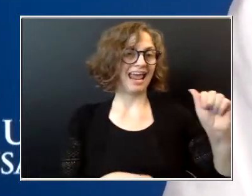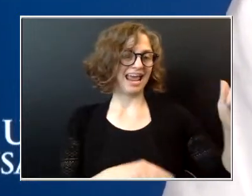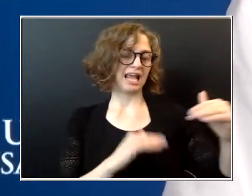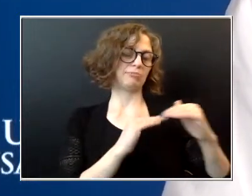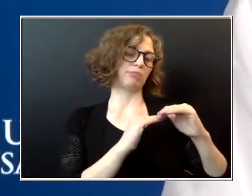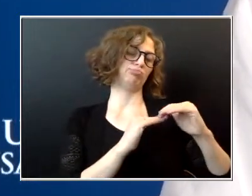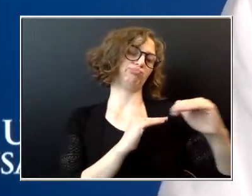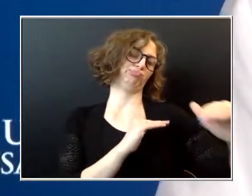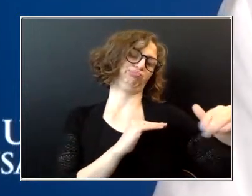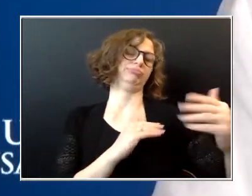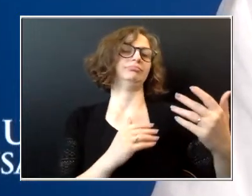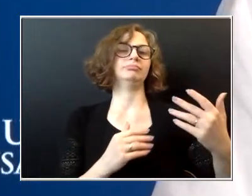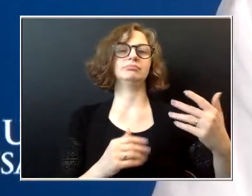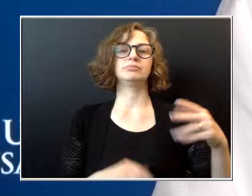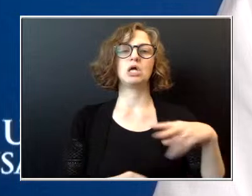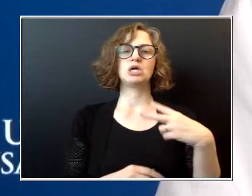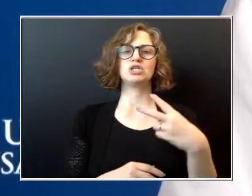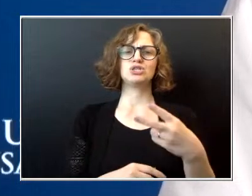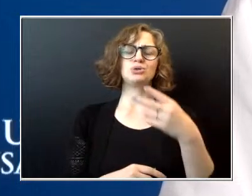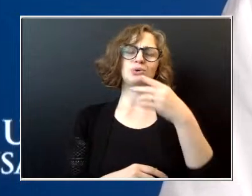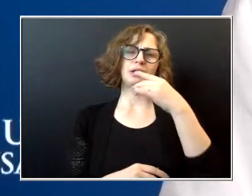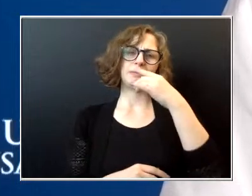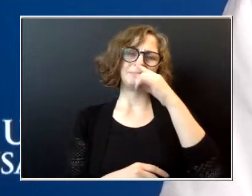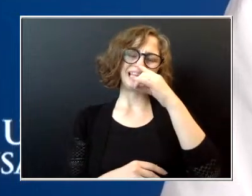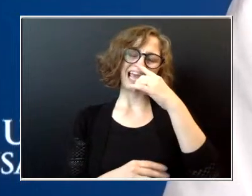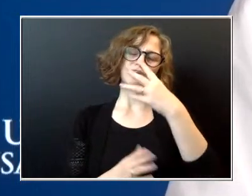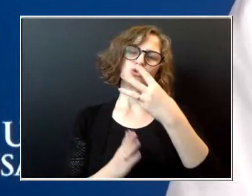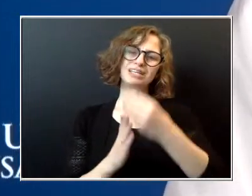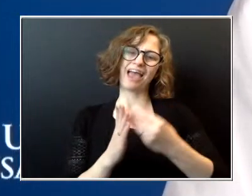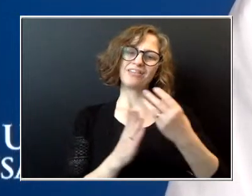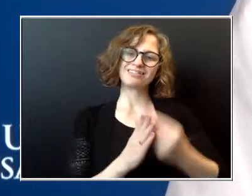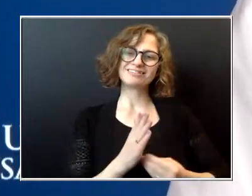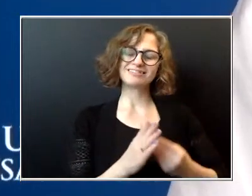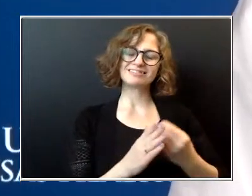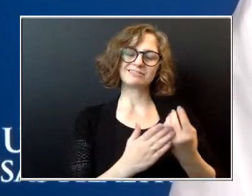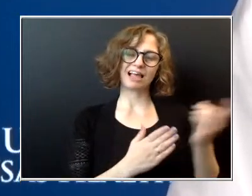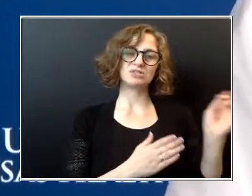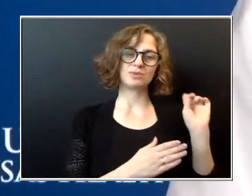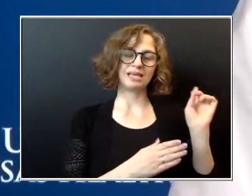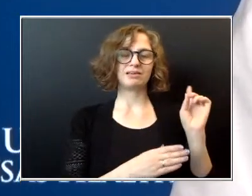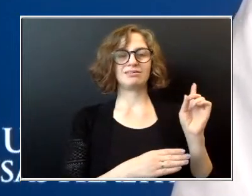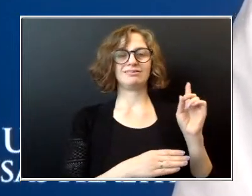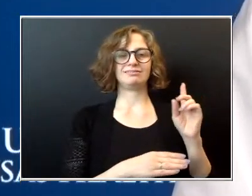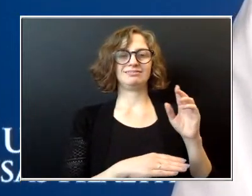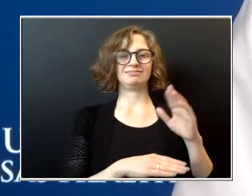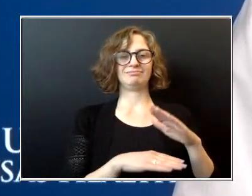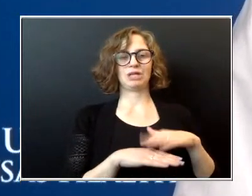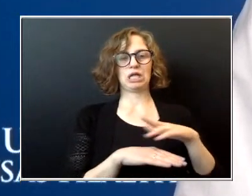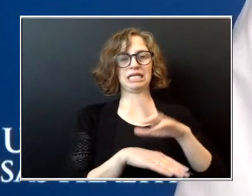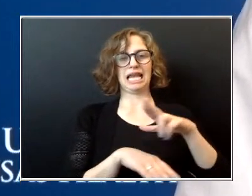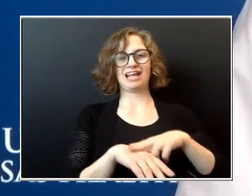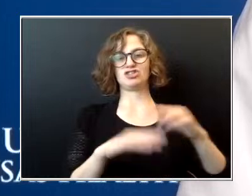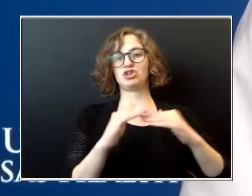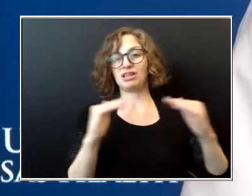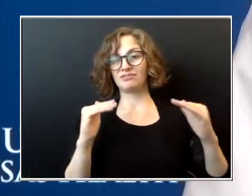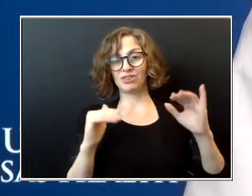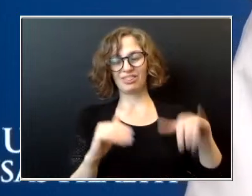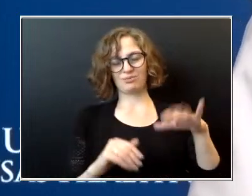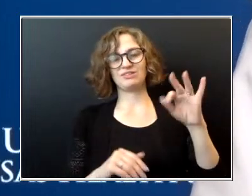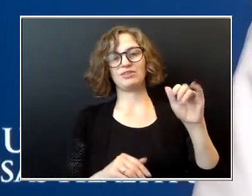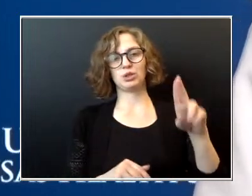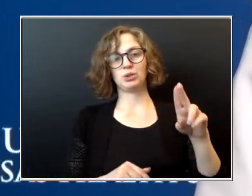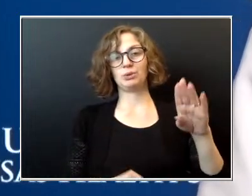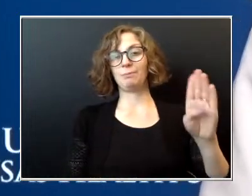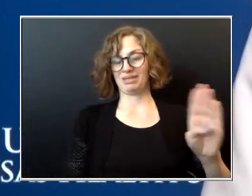2 pediatric deaths nationally last week, and we would say those were influenza B cases as well. So overall,